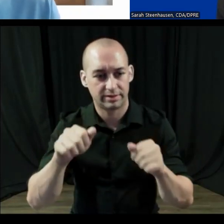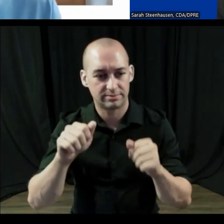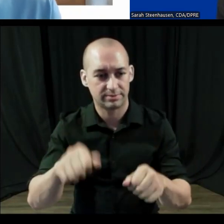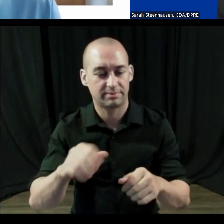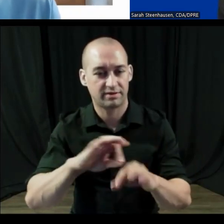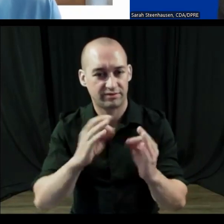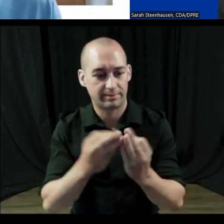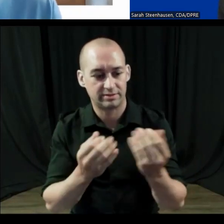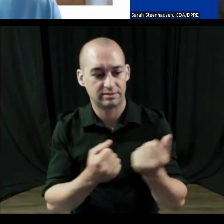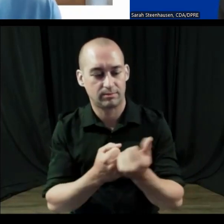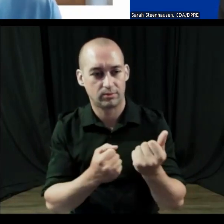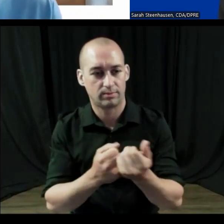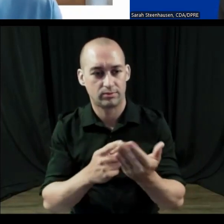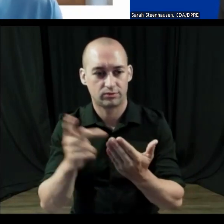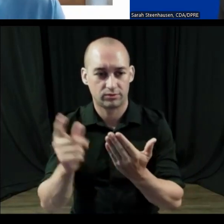support programs.